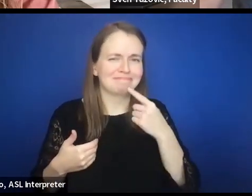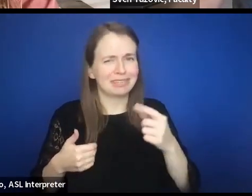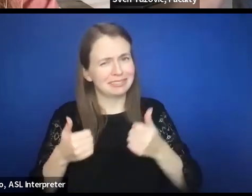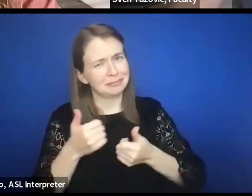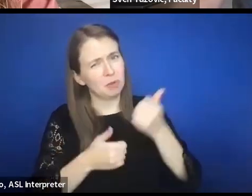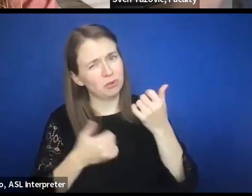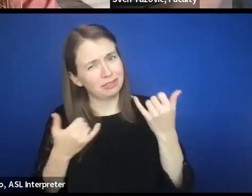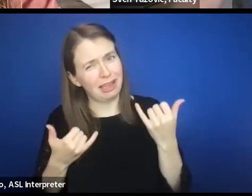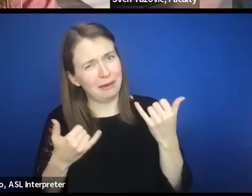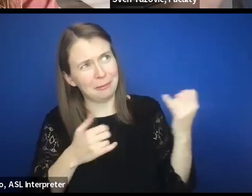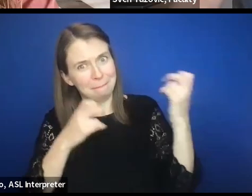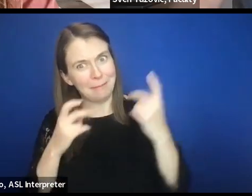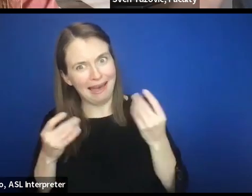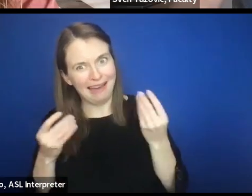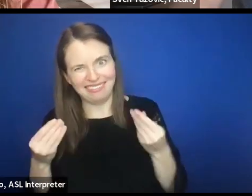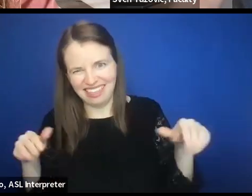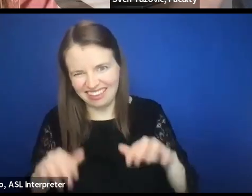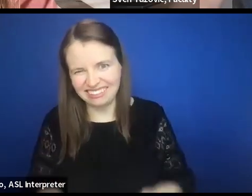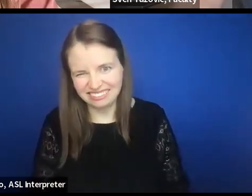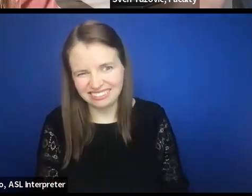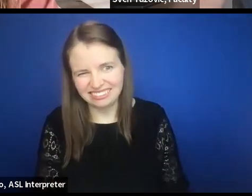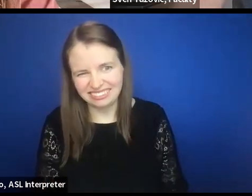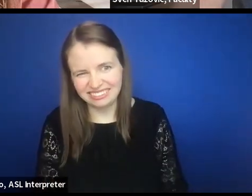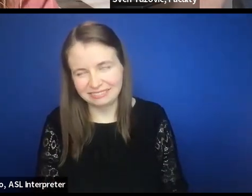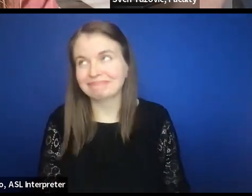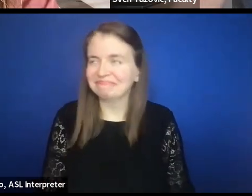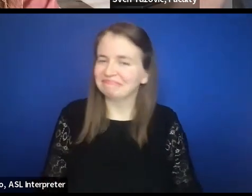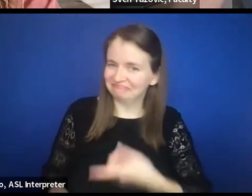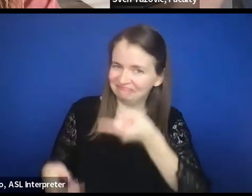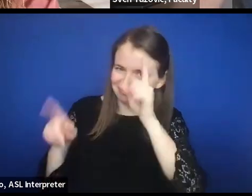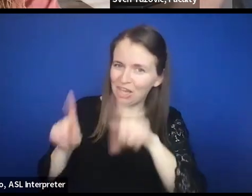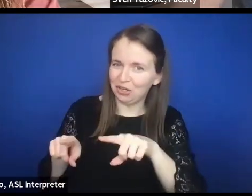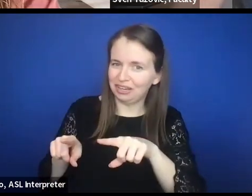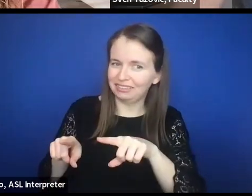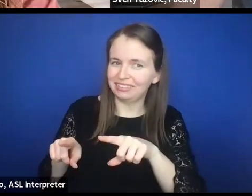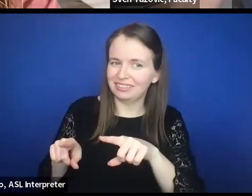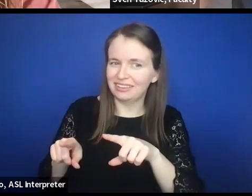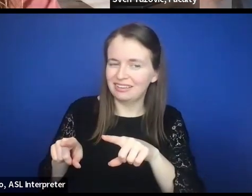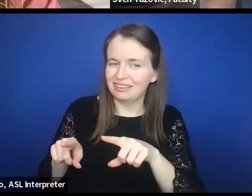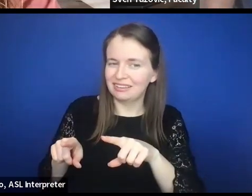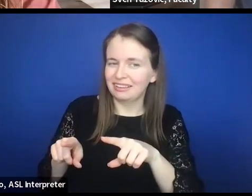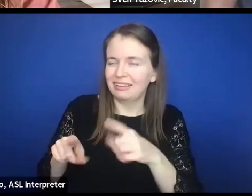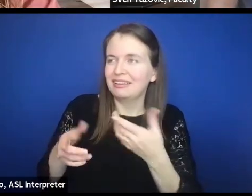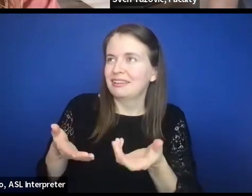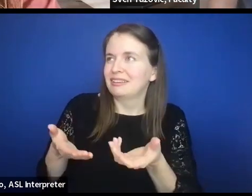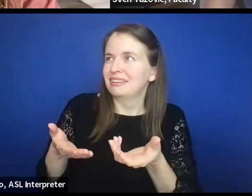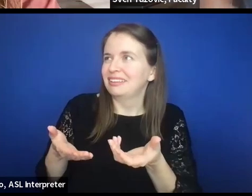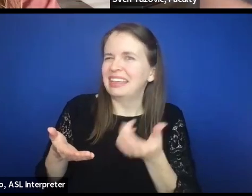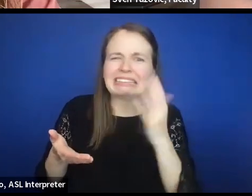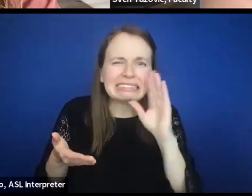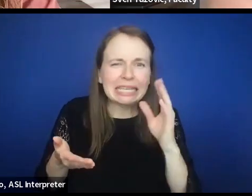miss now being back on land. I agree. Yeah, there also they seem small things, but actually they are really what